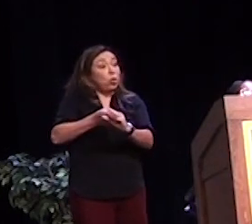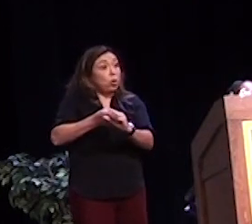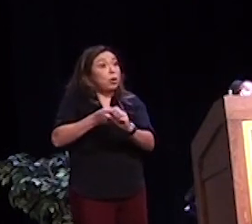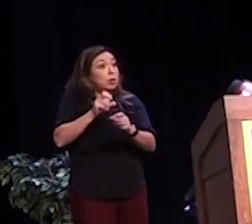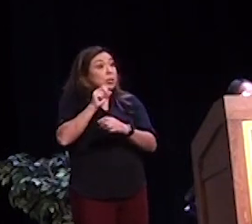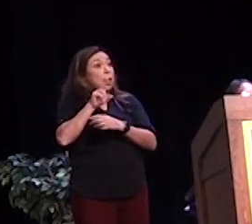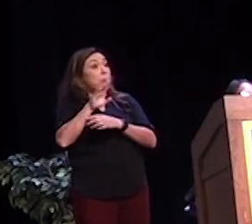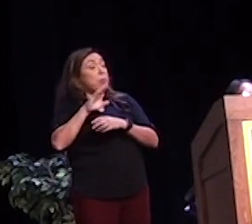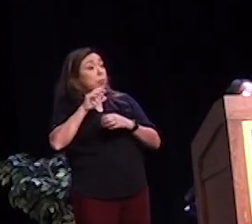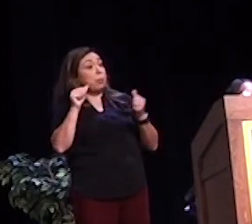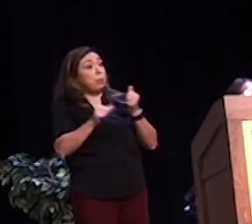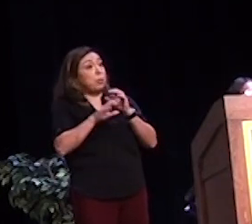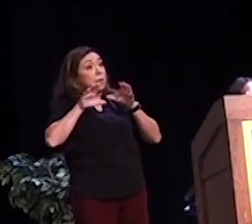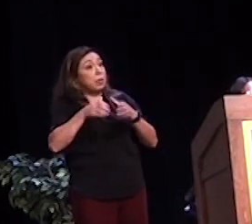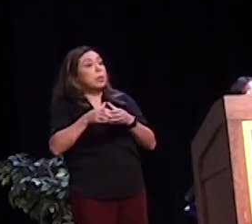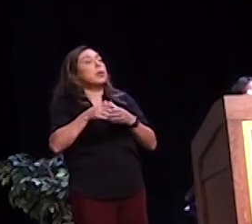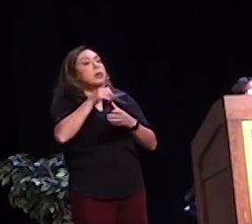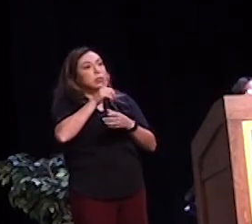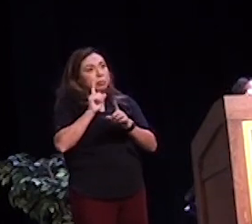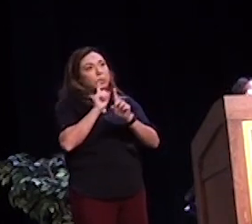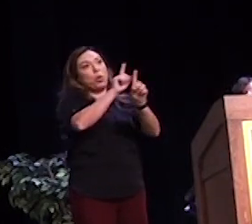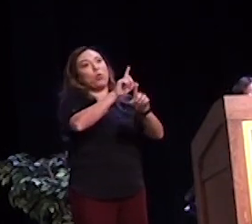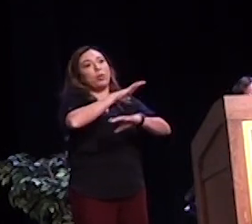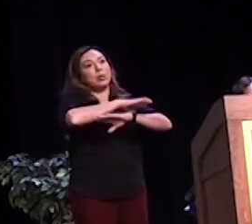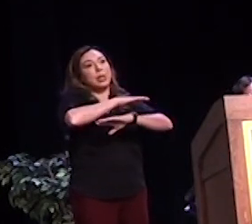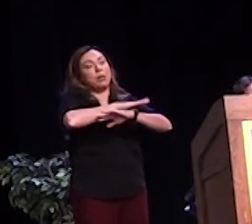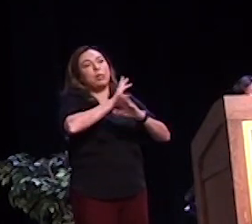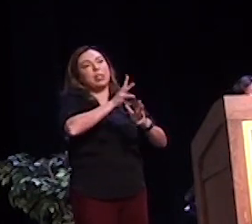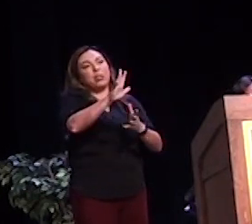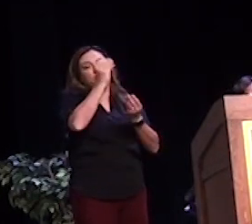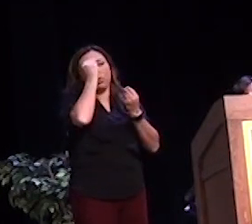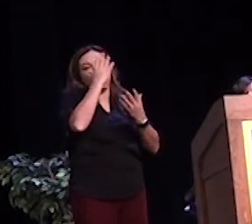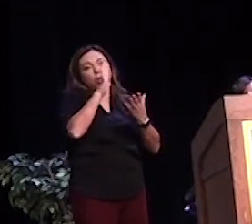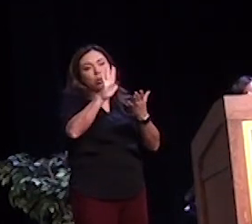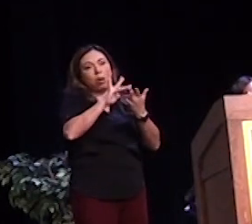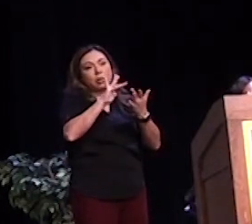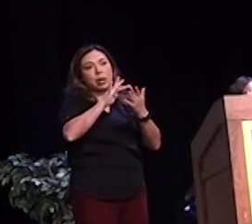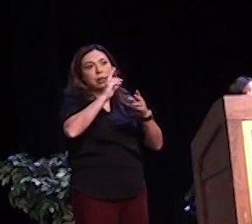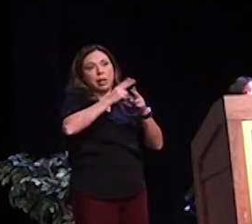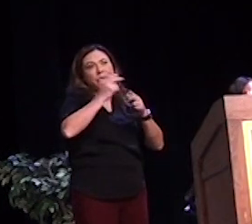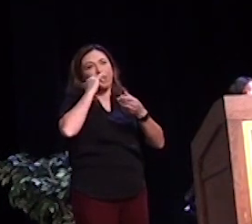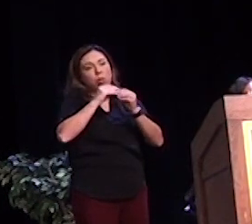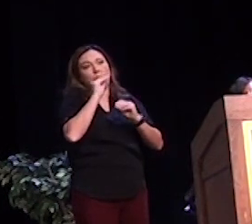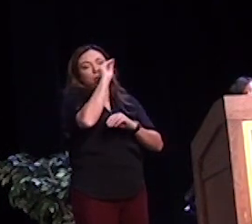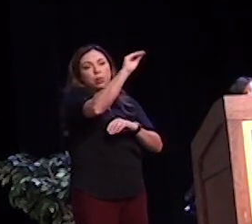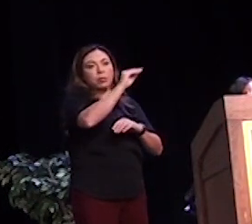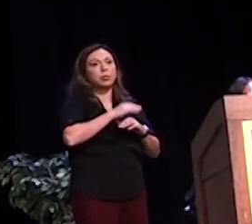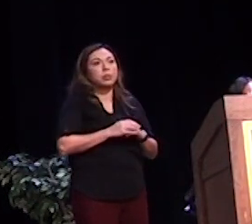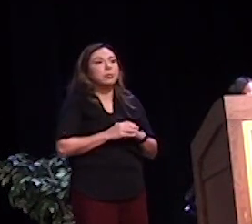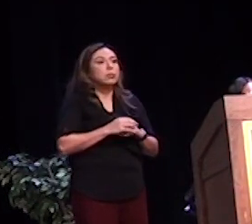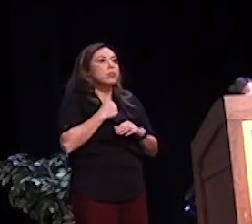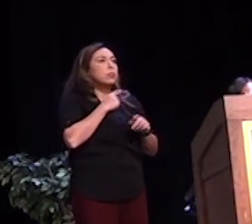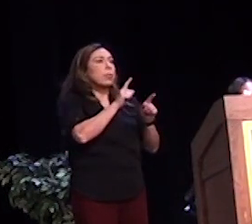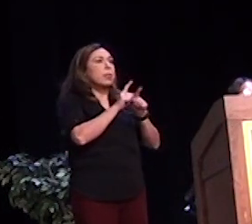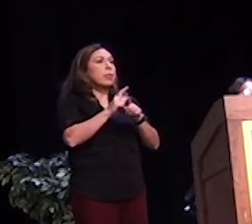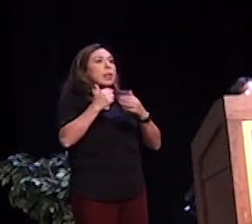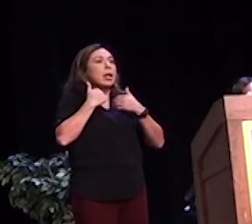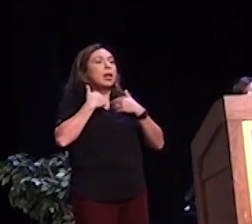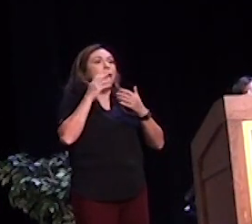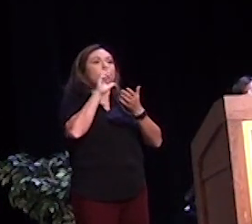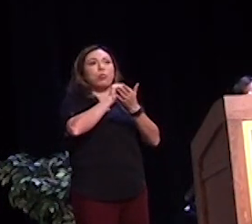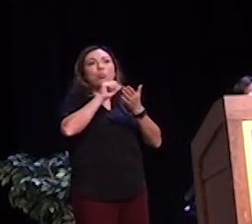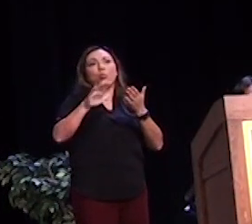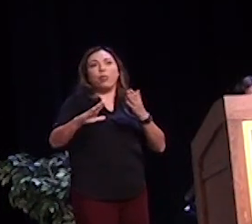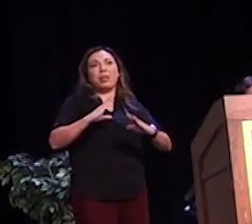that subcommittee, again, you're going to want to stop by the table. Please leave your contact information. And then we also have the Removing Barriers to Affordable